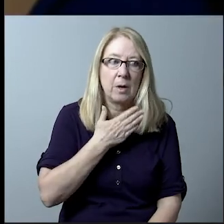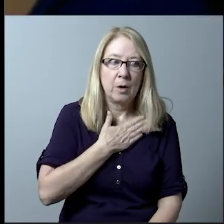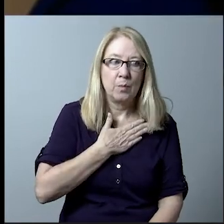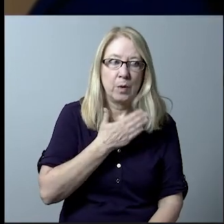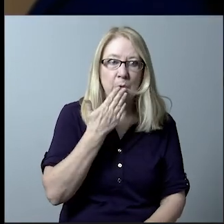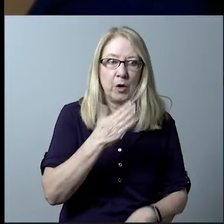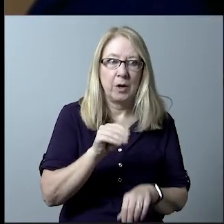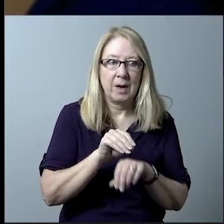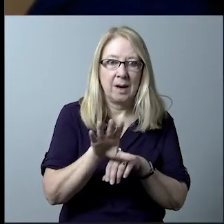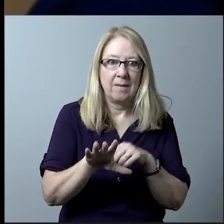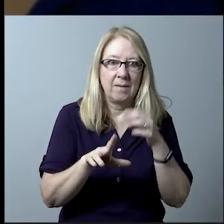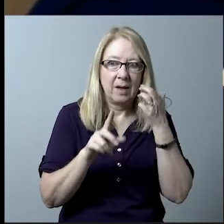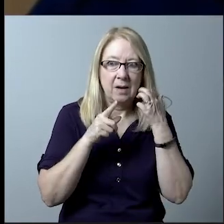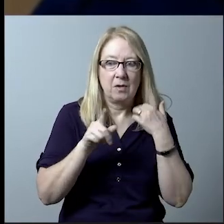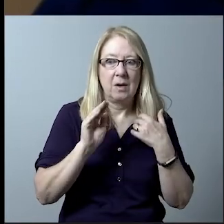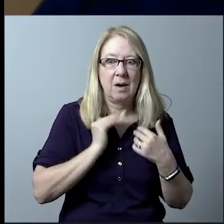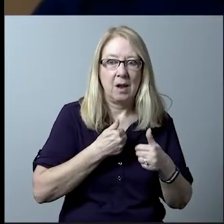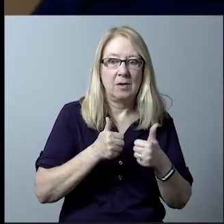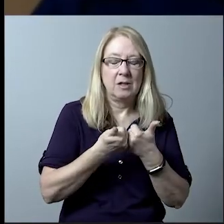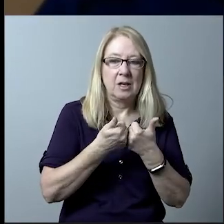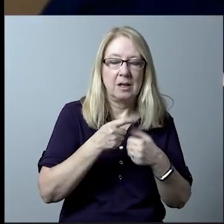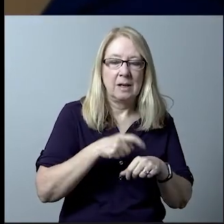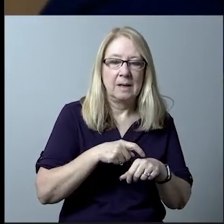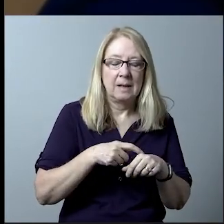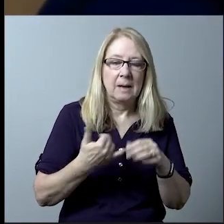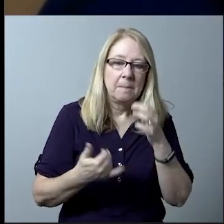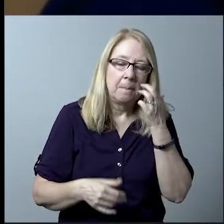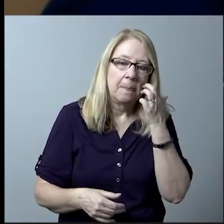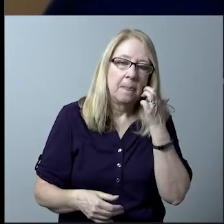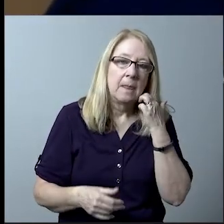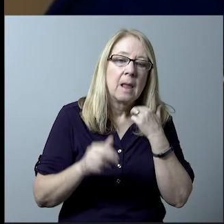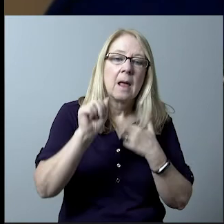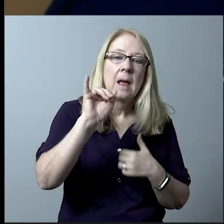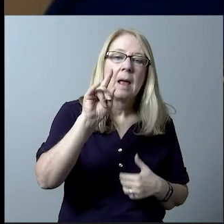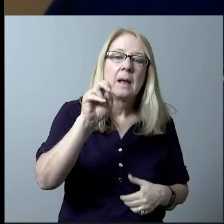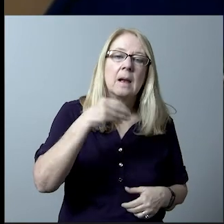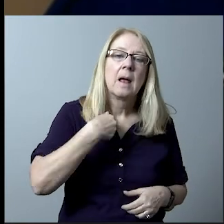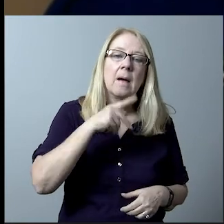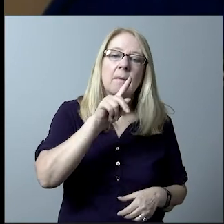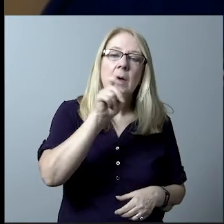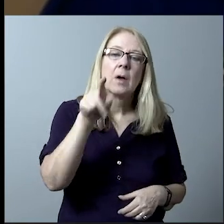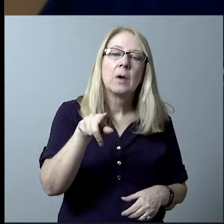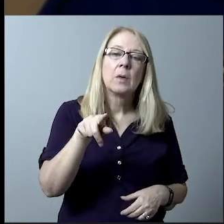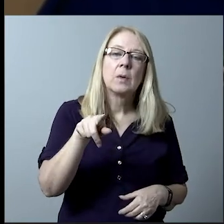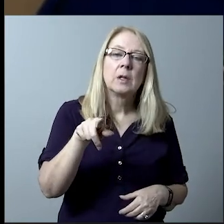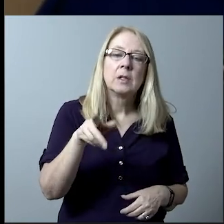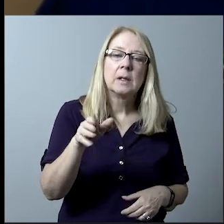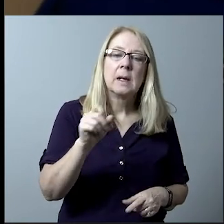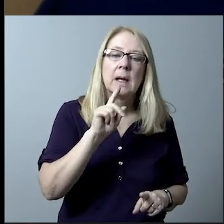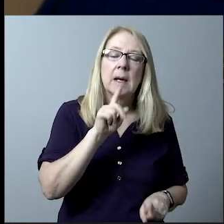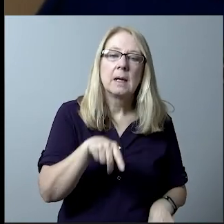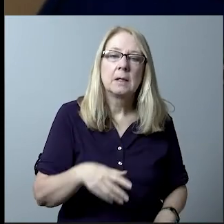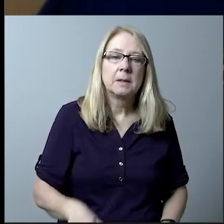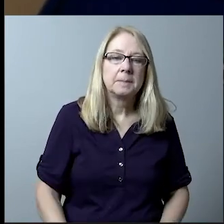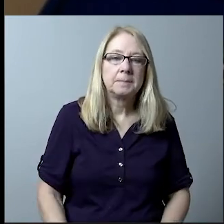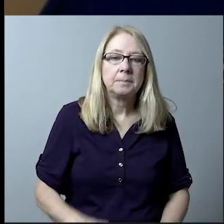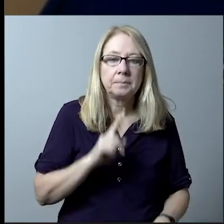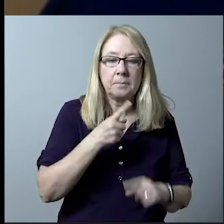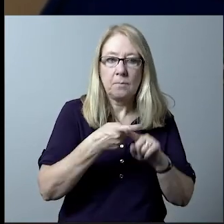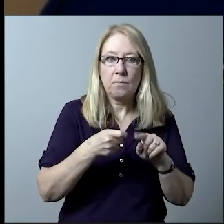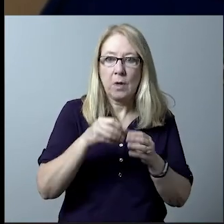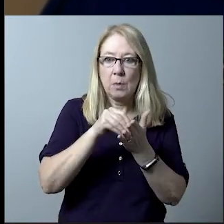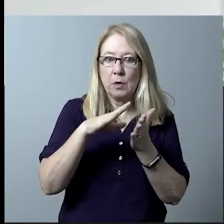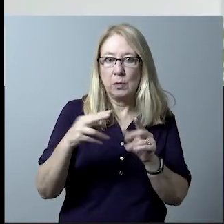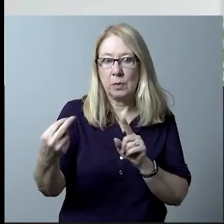Thanks, Alex. Appreciate that advice in these challenging times. So thanks. Aiden, we have a question that I believe that you can